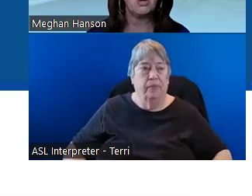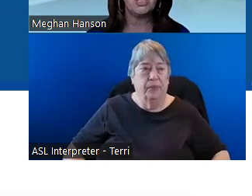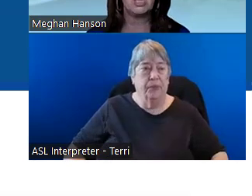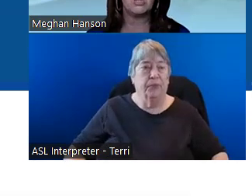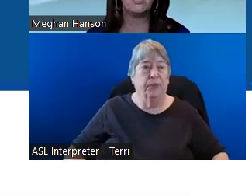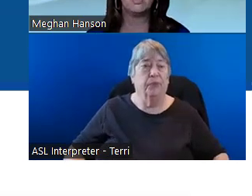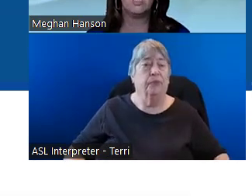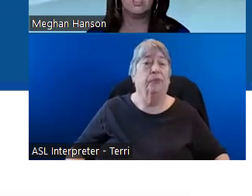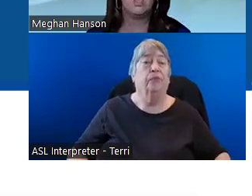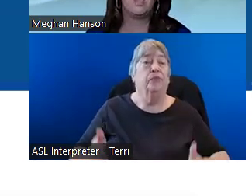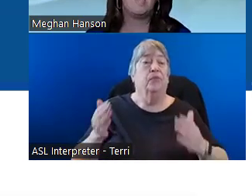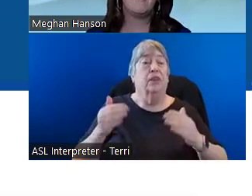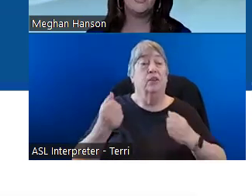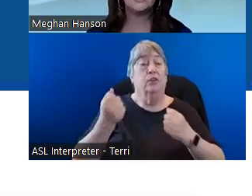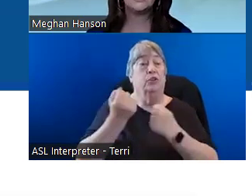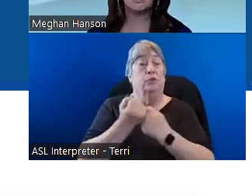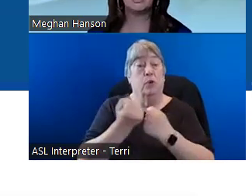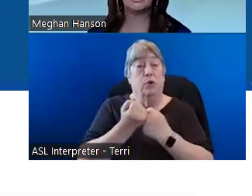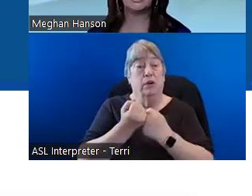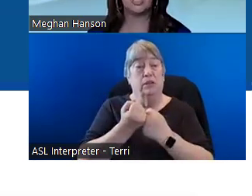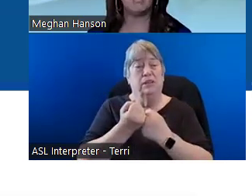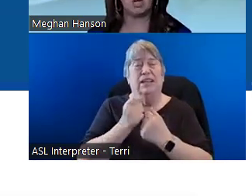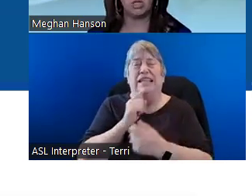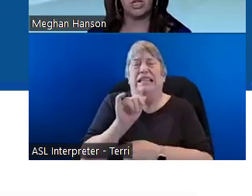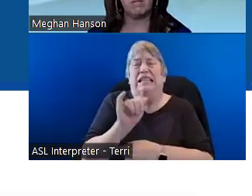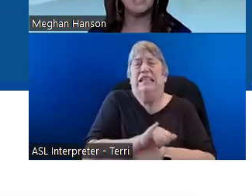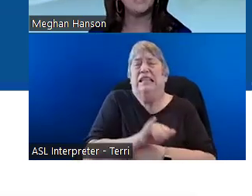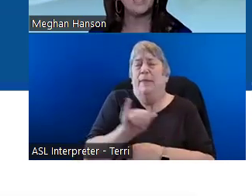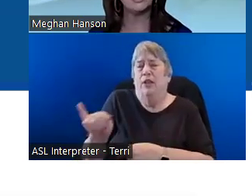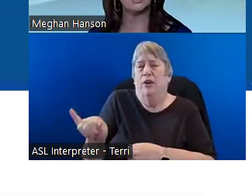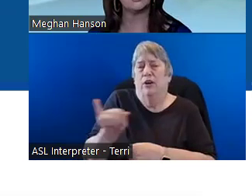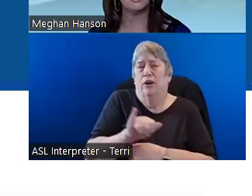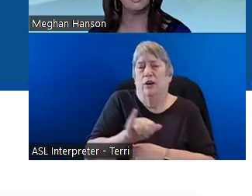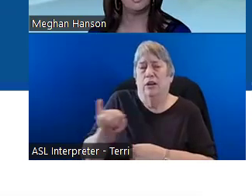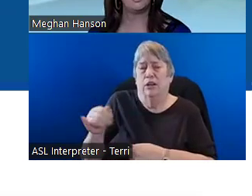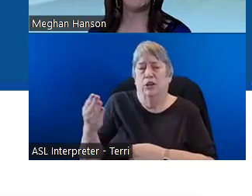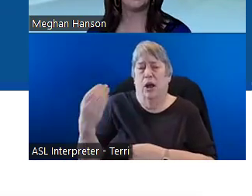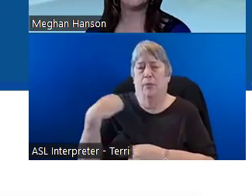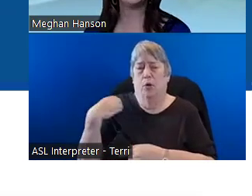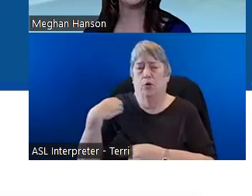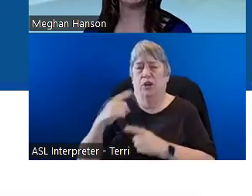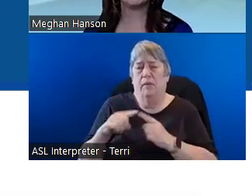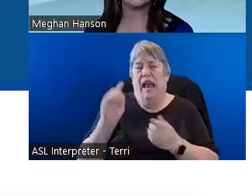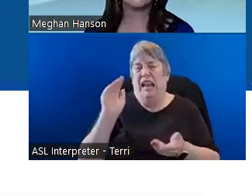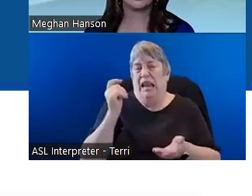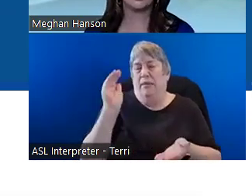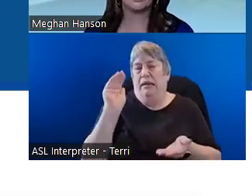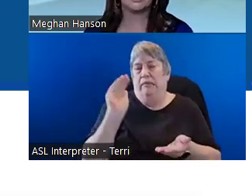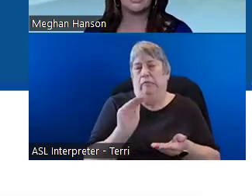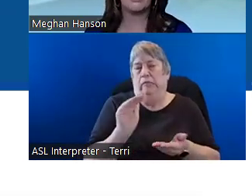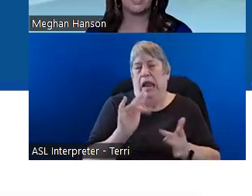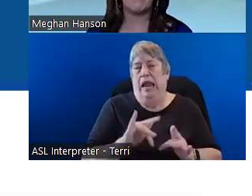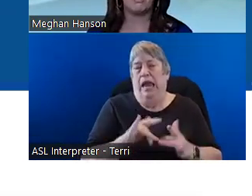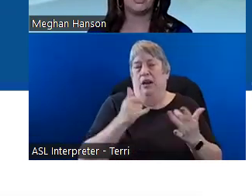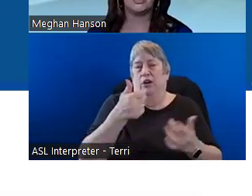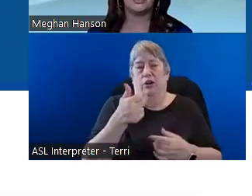So the supports are very similar to job coaching, but a lighter touch. A lot of the same services that you're going to